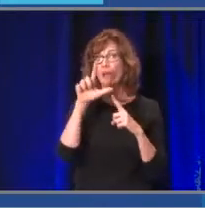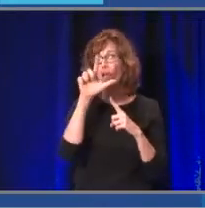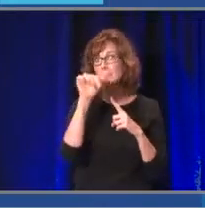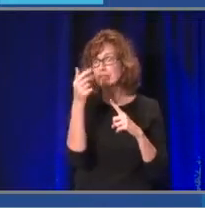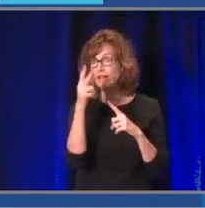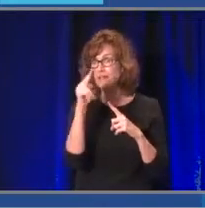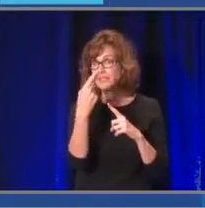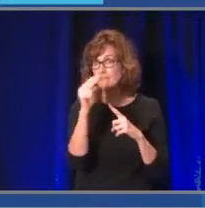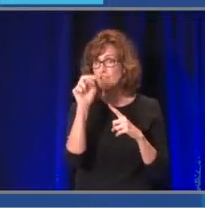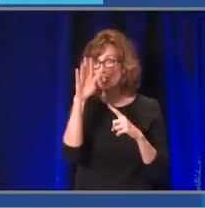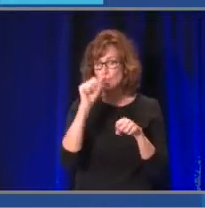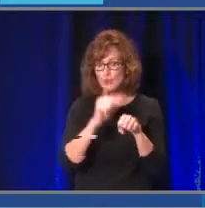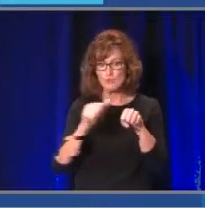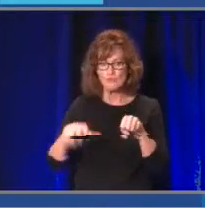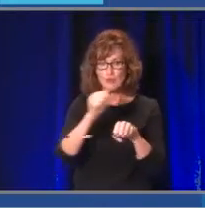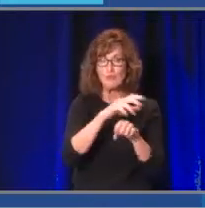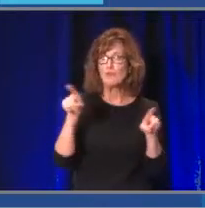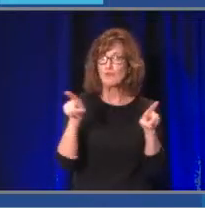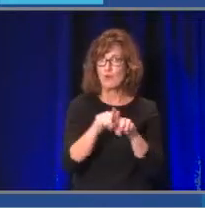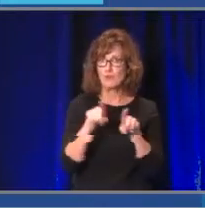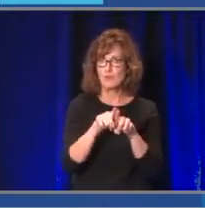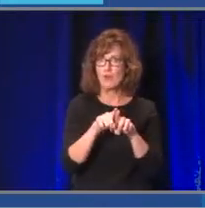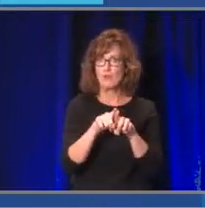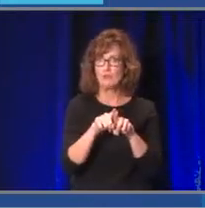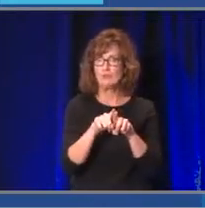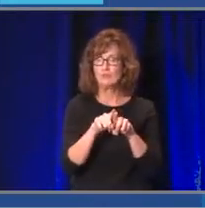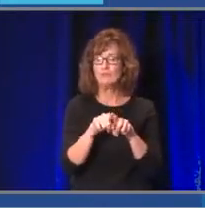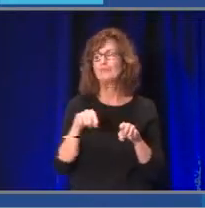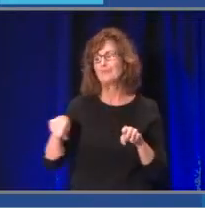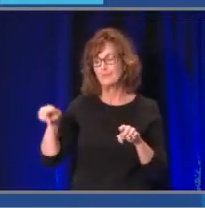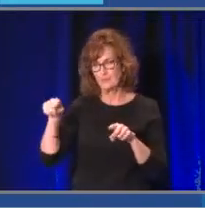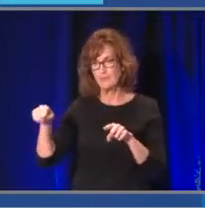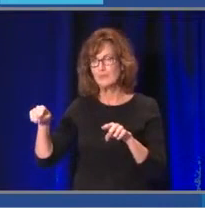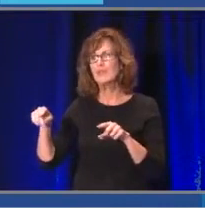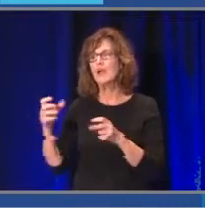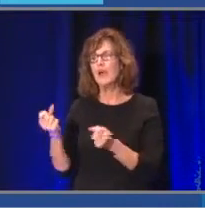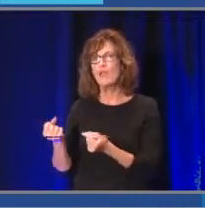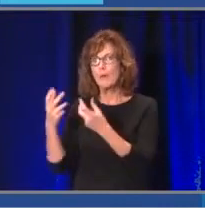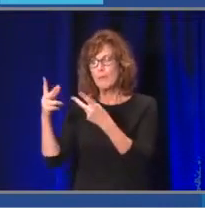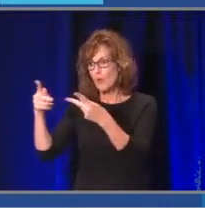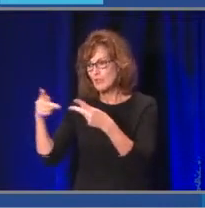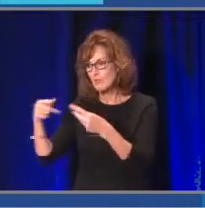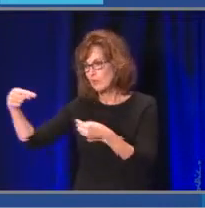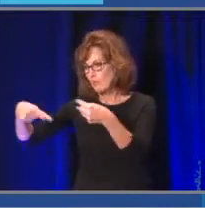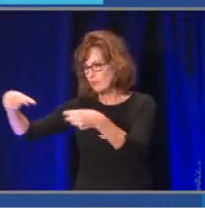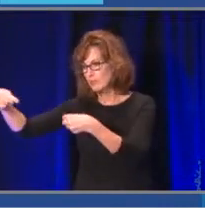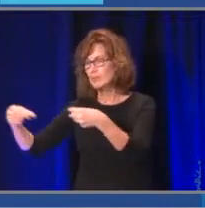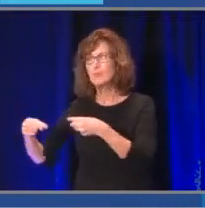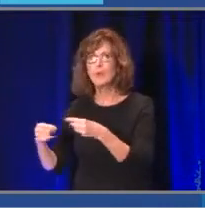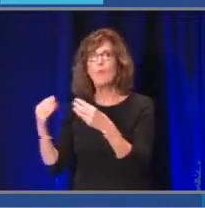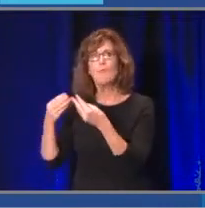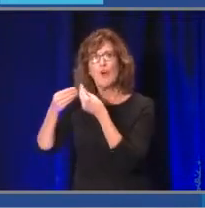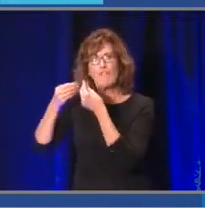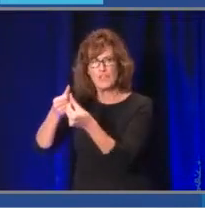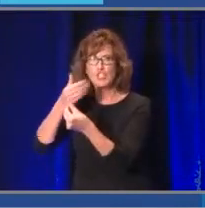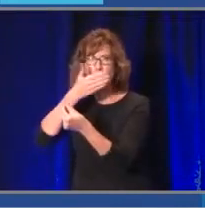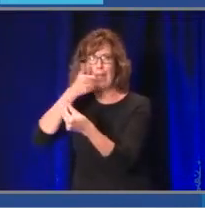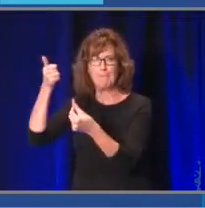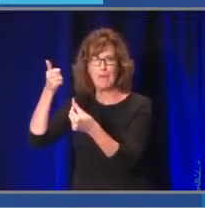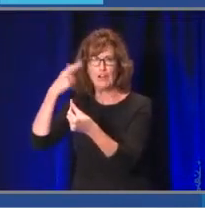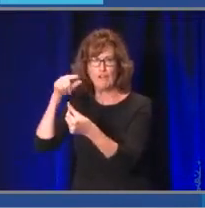the prostate, we also know that the multi-port is more efficient and in some ways better than the single